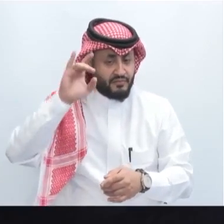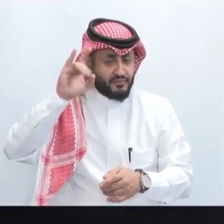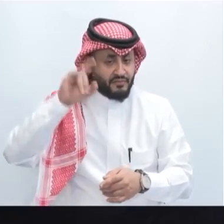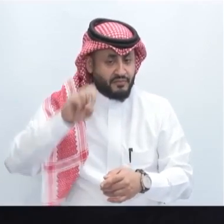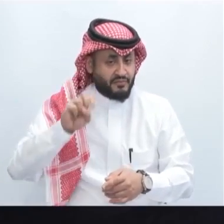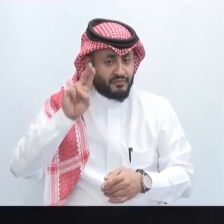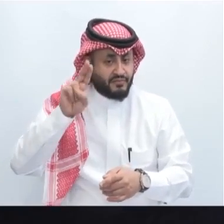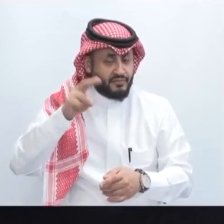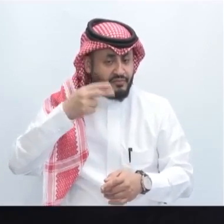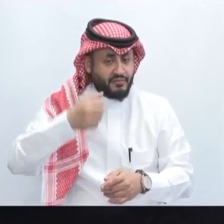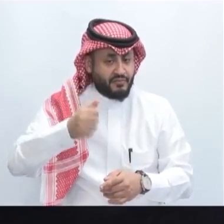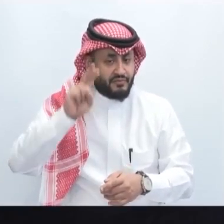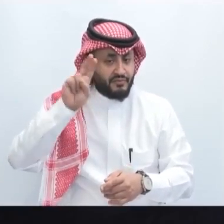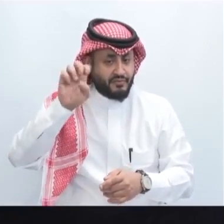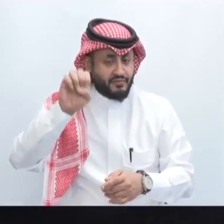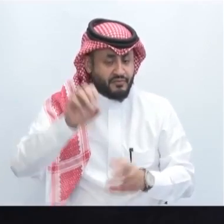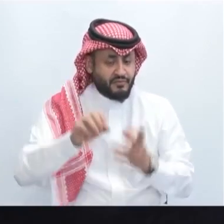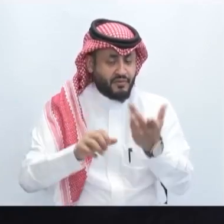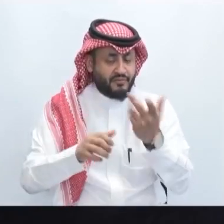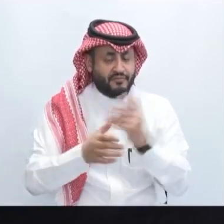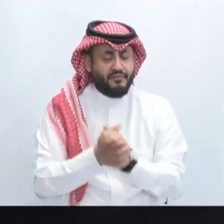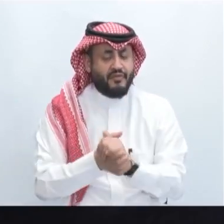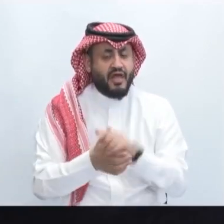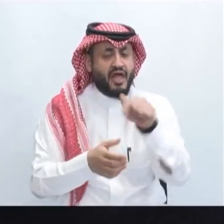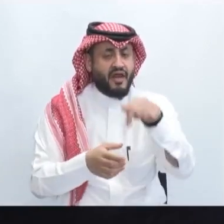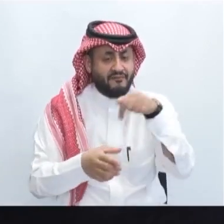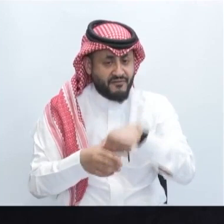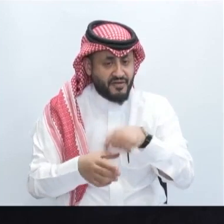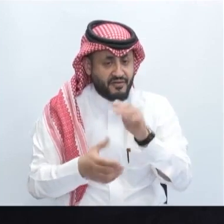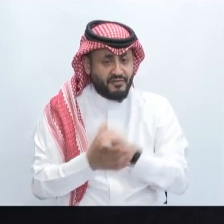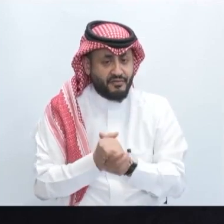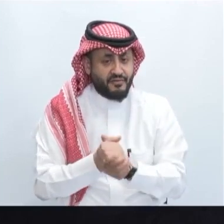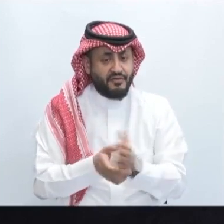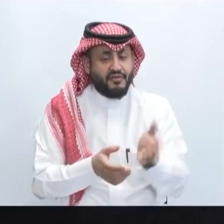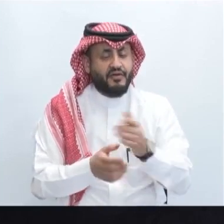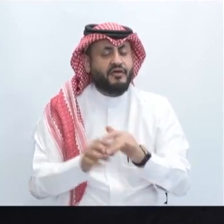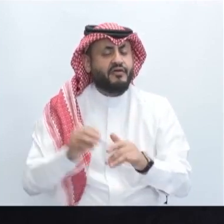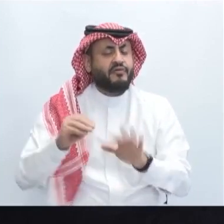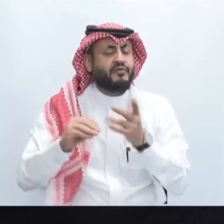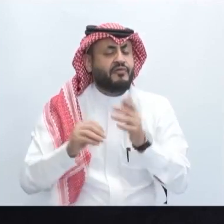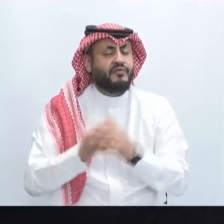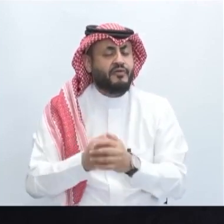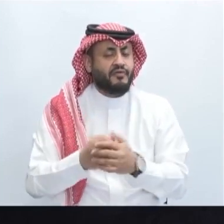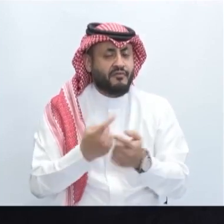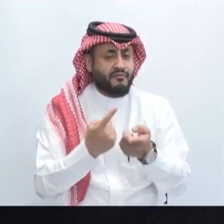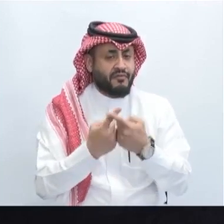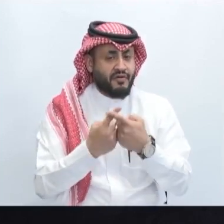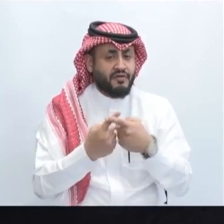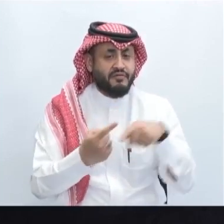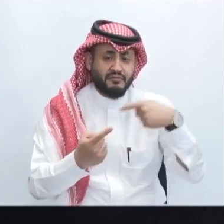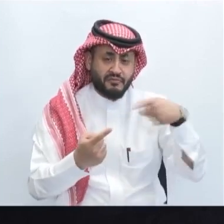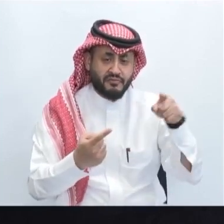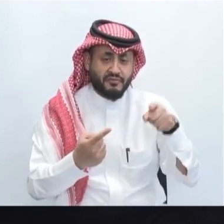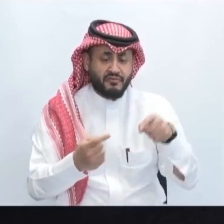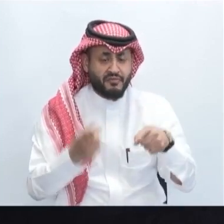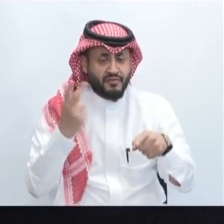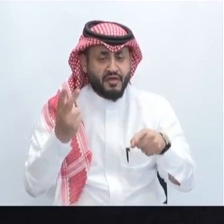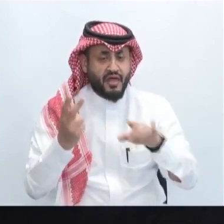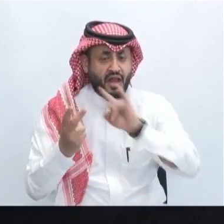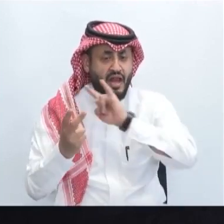answer a question that starts with do you have. Do you have a pen? Do you have a